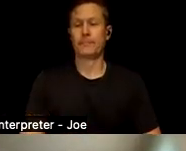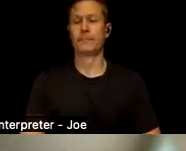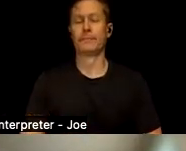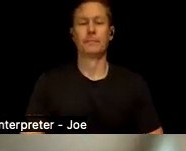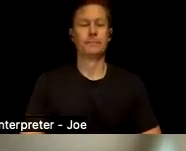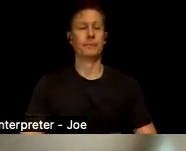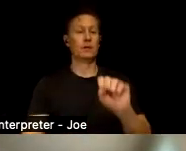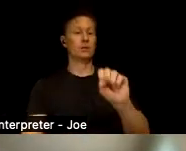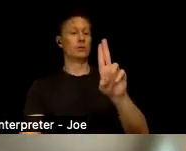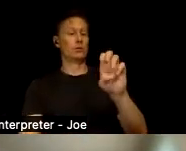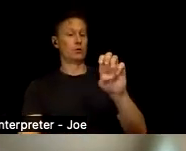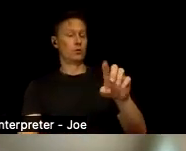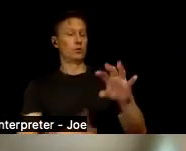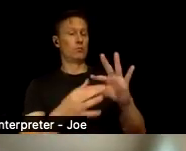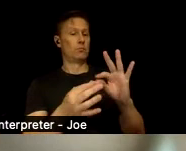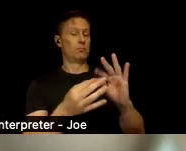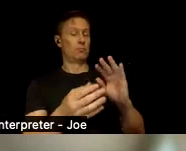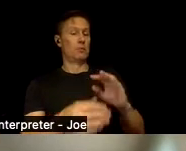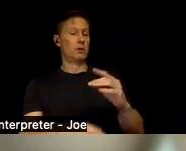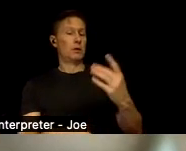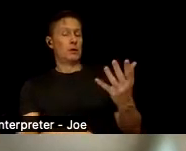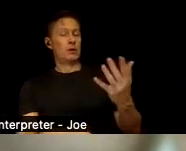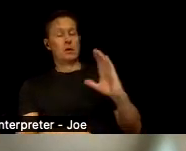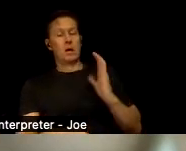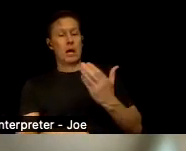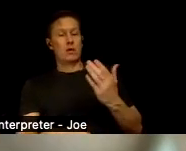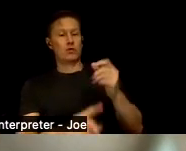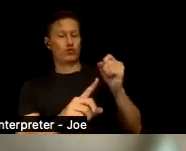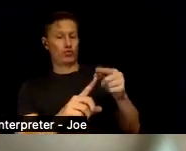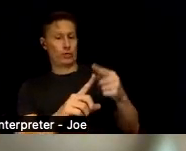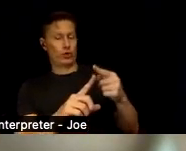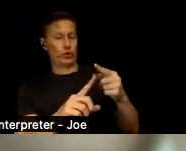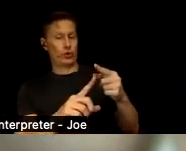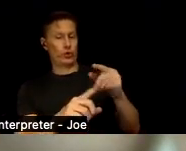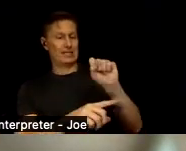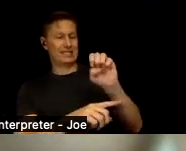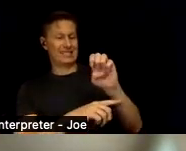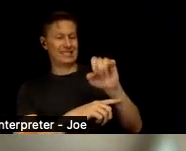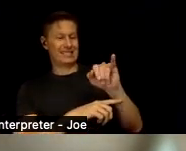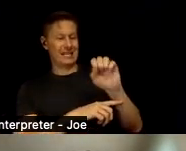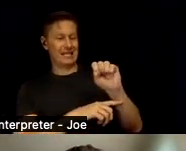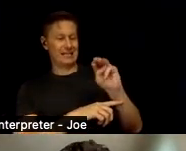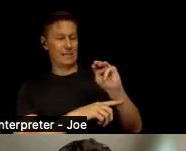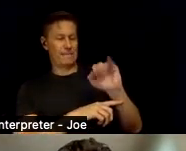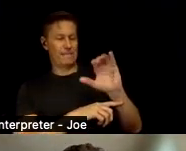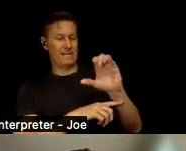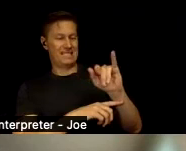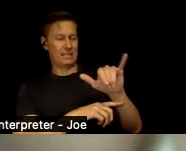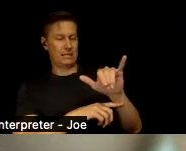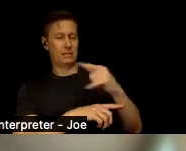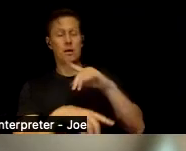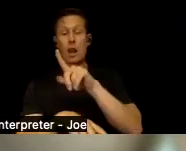Sue noted this remotely triggered seismicity. That was another thing that the Landers earthquake